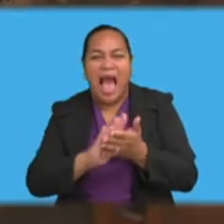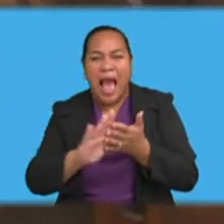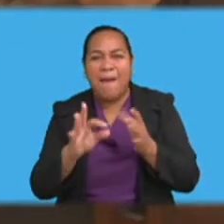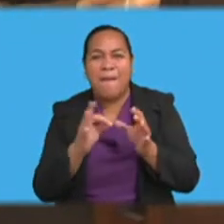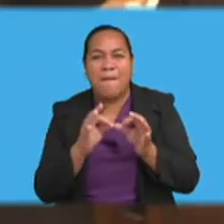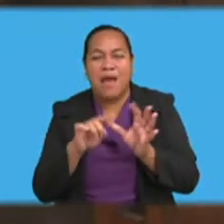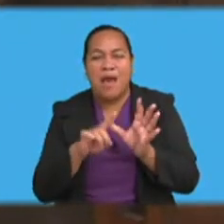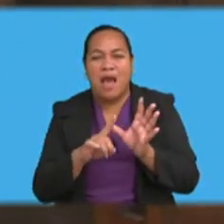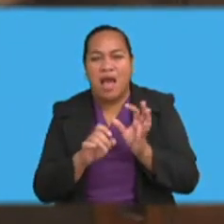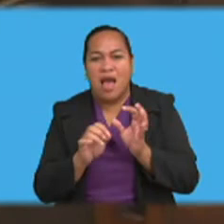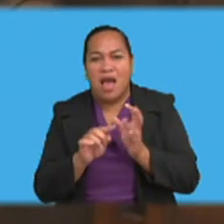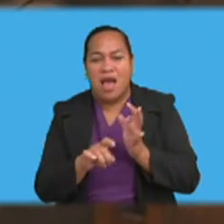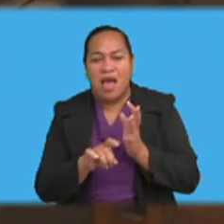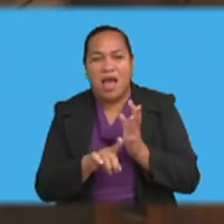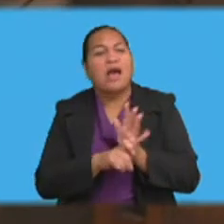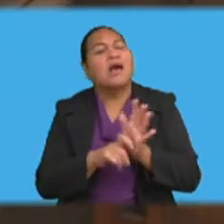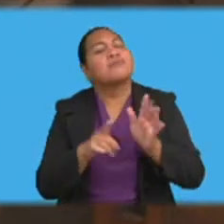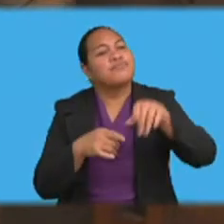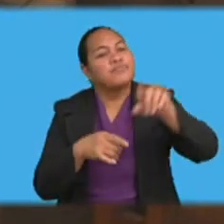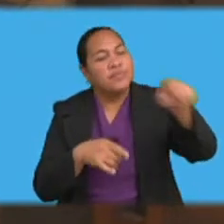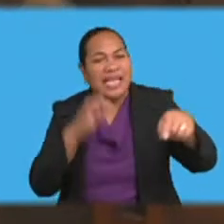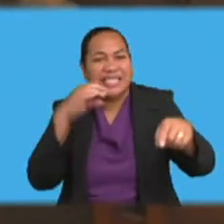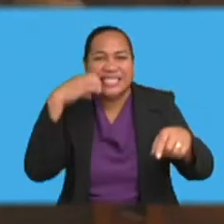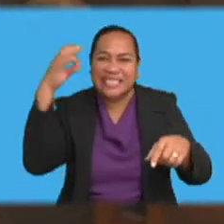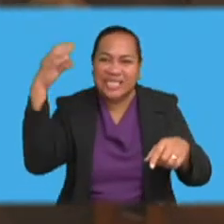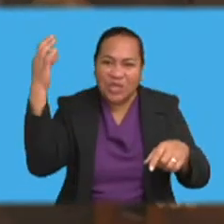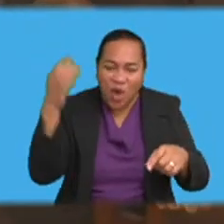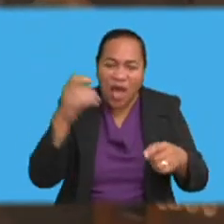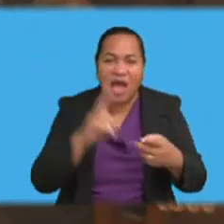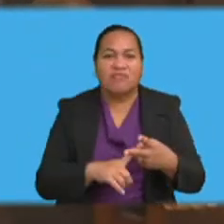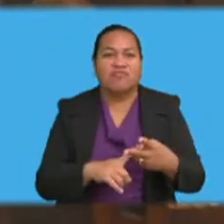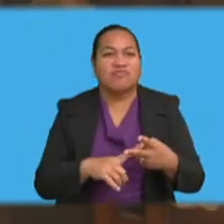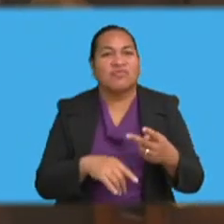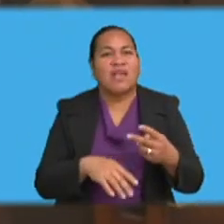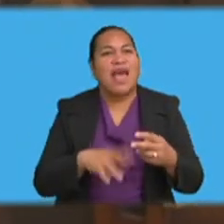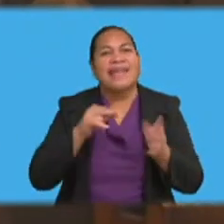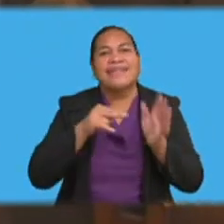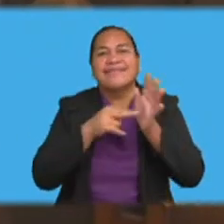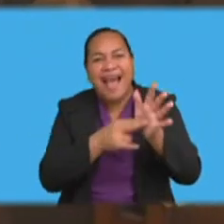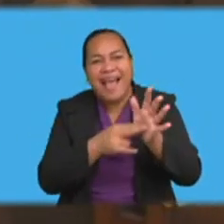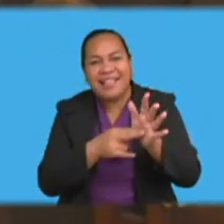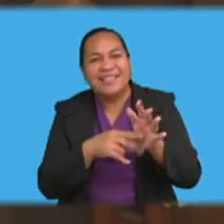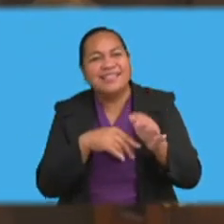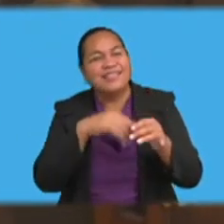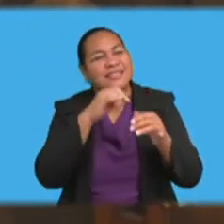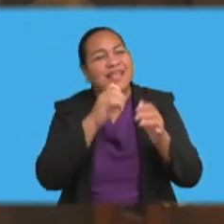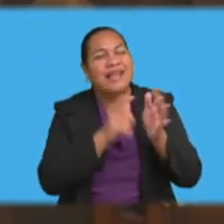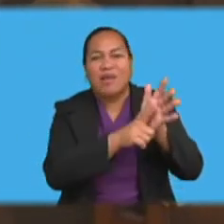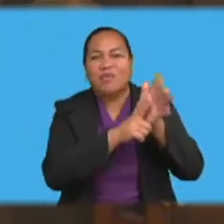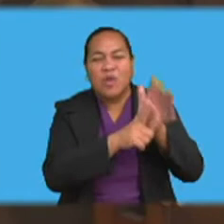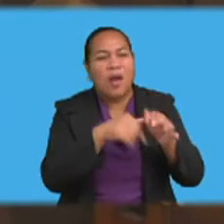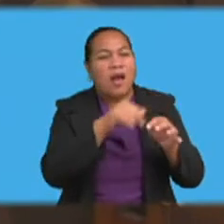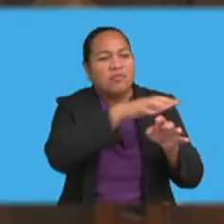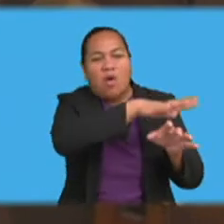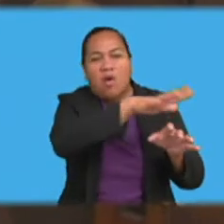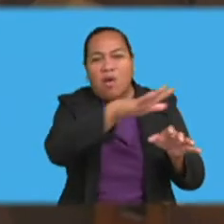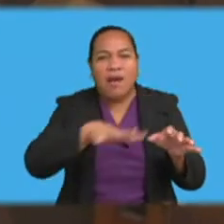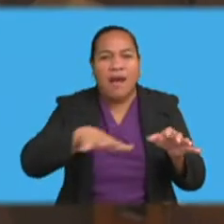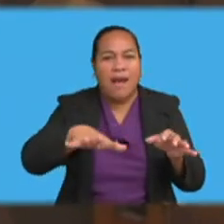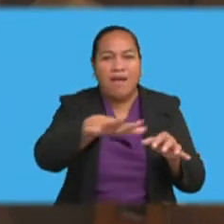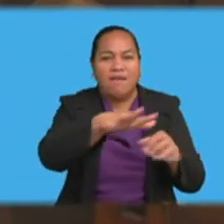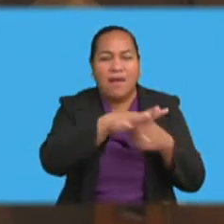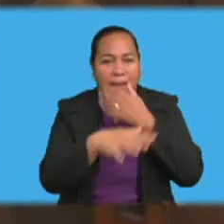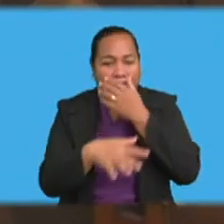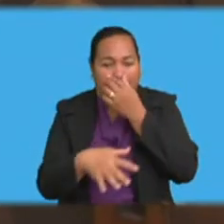Tange, which is in Singatoga, Kavu Kavu, out of Singatoga, parts of Nandi, Sambeto, Greater Nandi to Lotoka area, Lololo, Greater